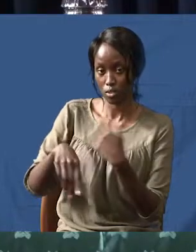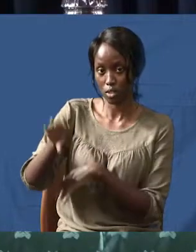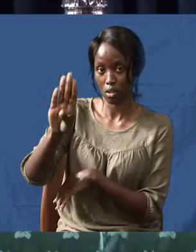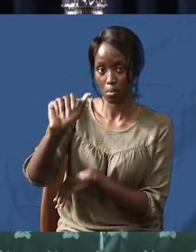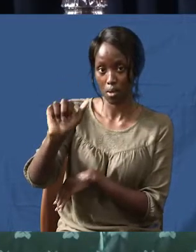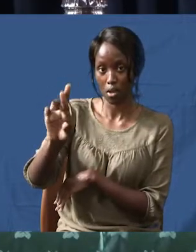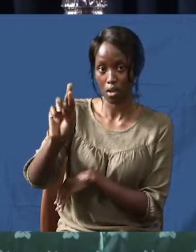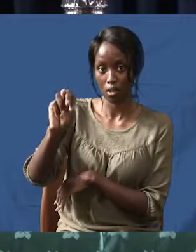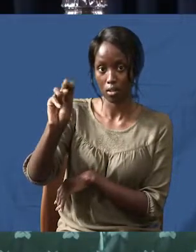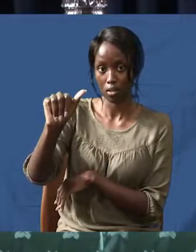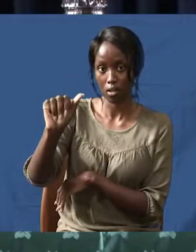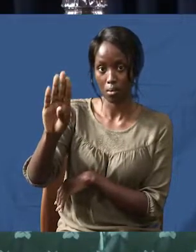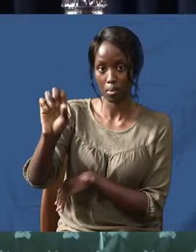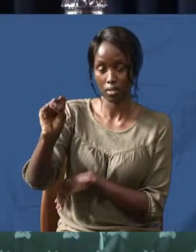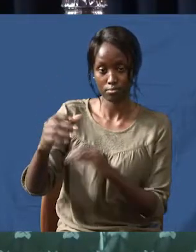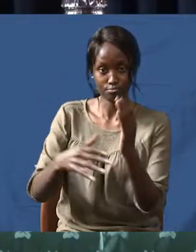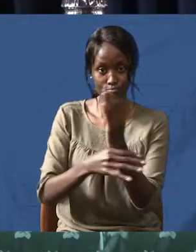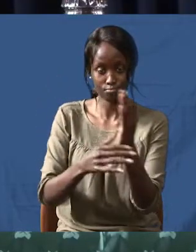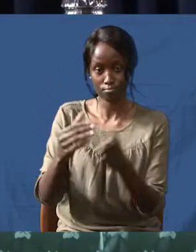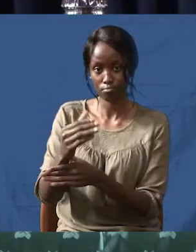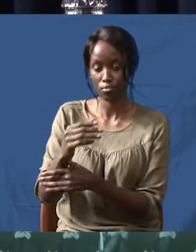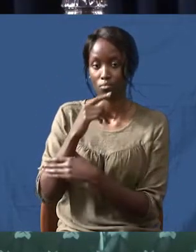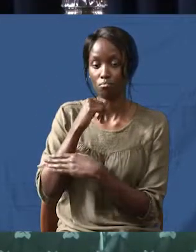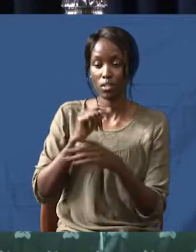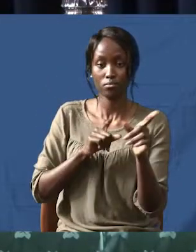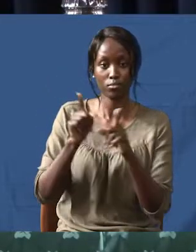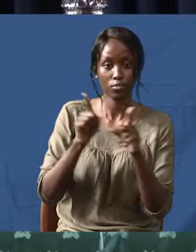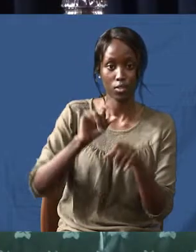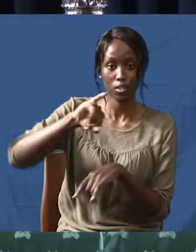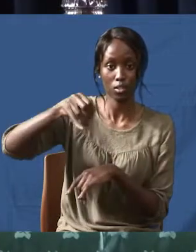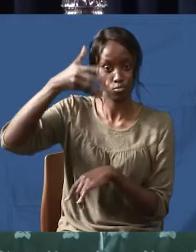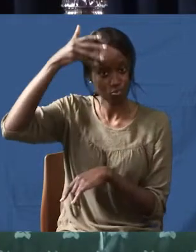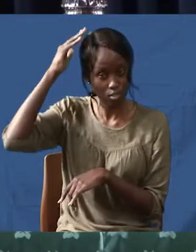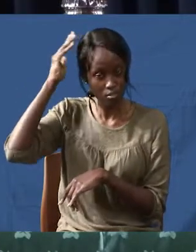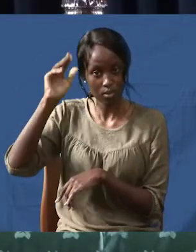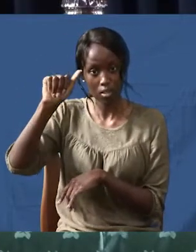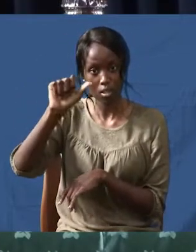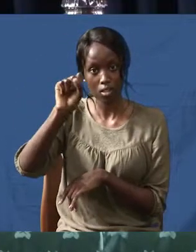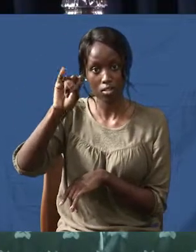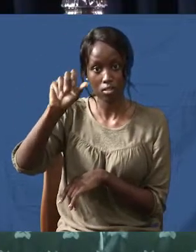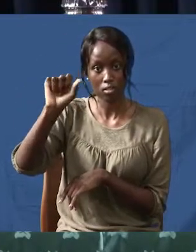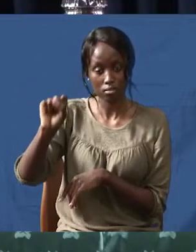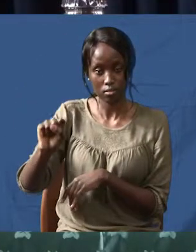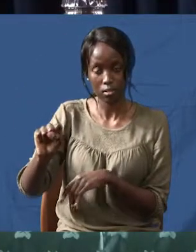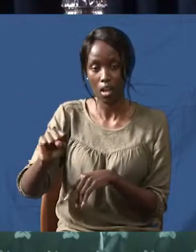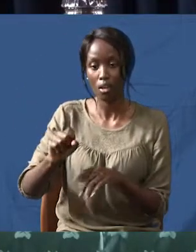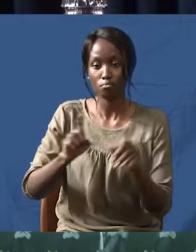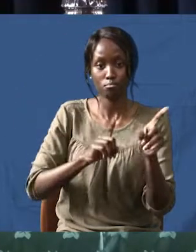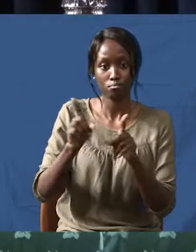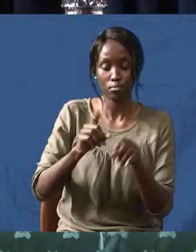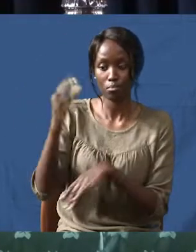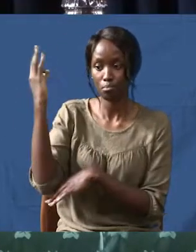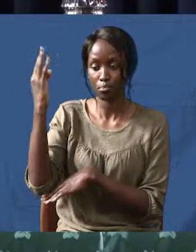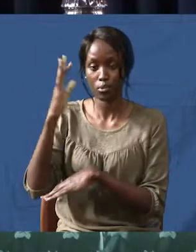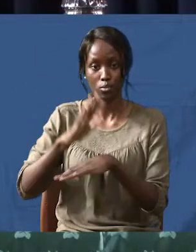He traveled throughout Judea and Asia Minor, spreading the good news to all who